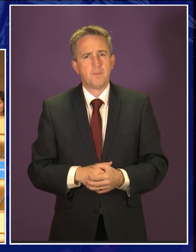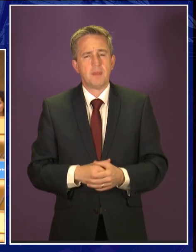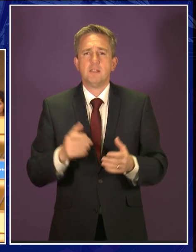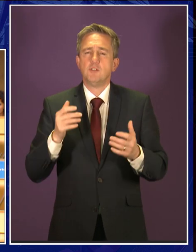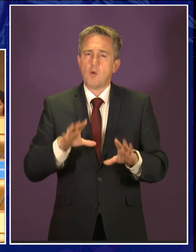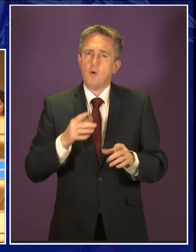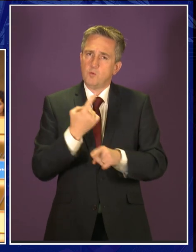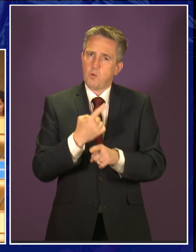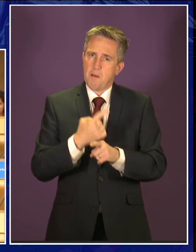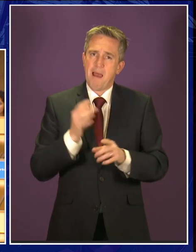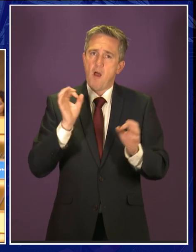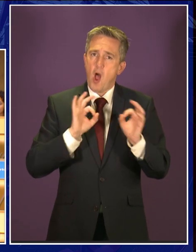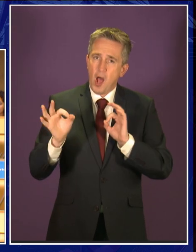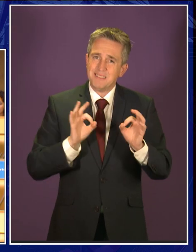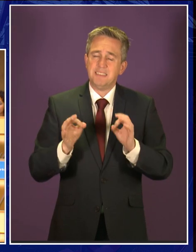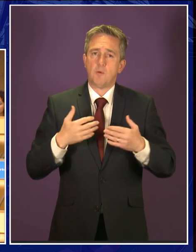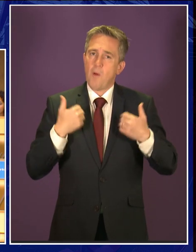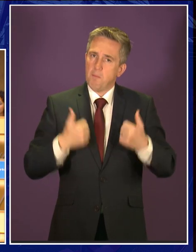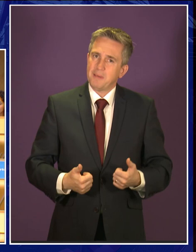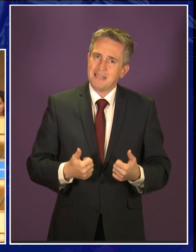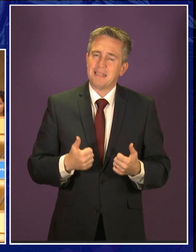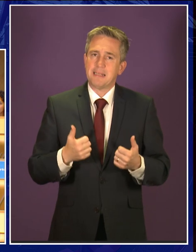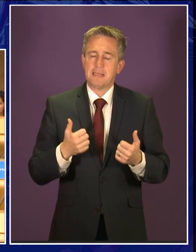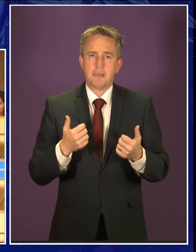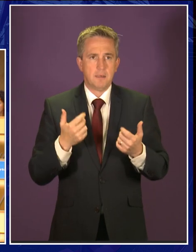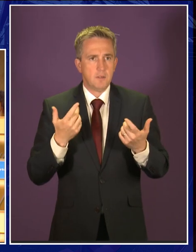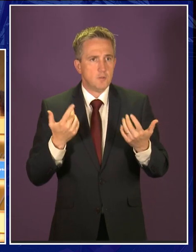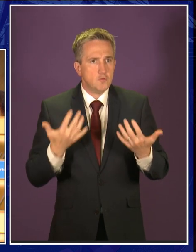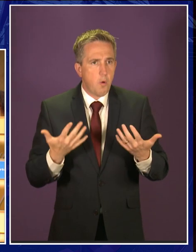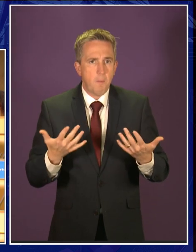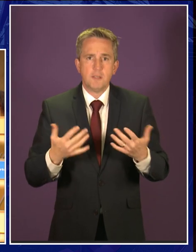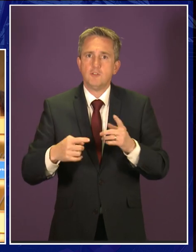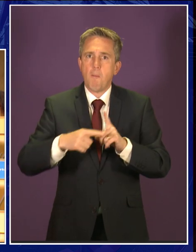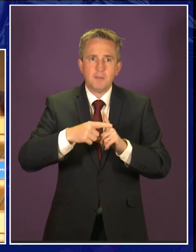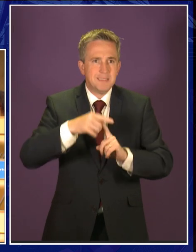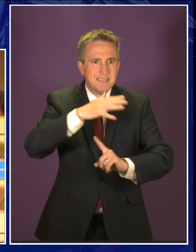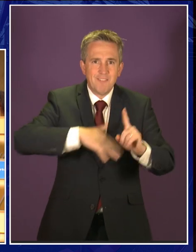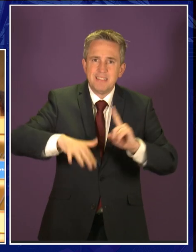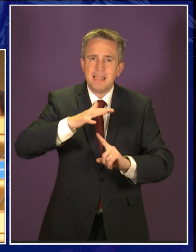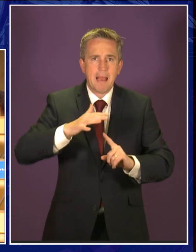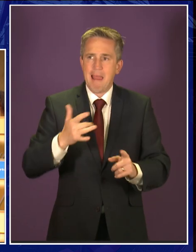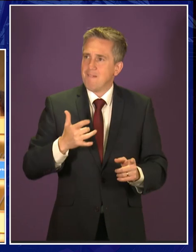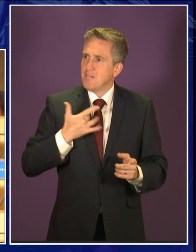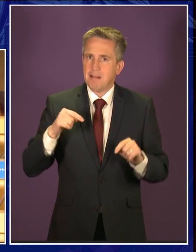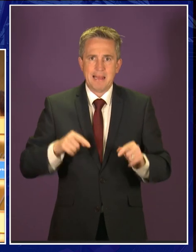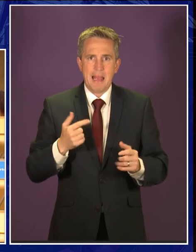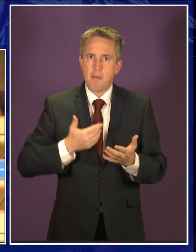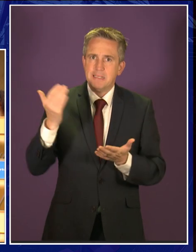artist's well-being. With all the positive vibes that's going on in this summit, I feel that I'm in a safe and